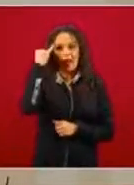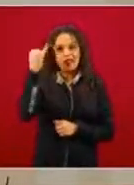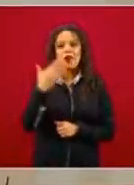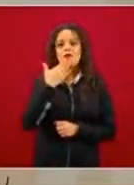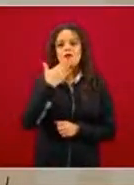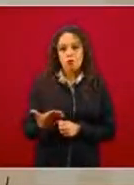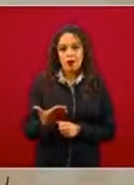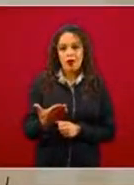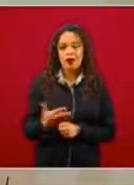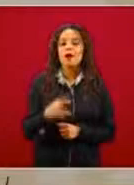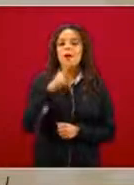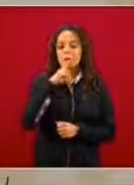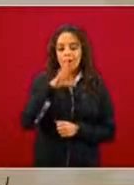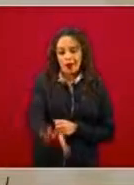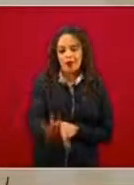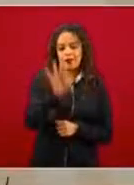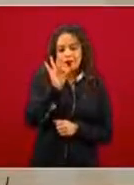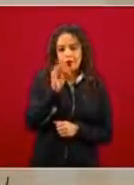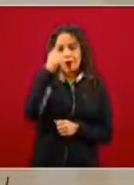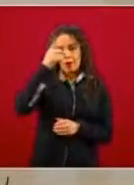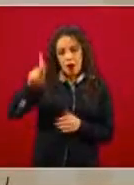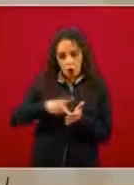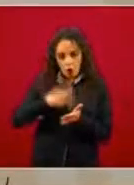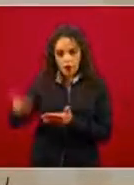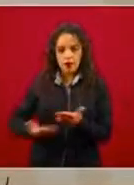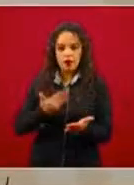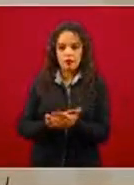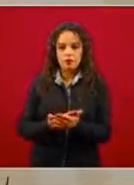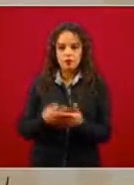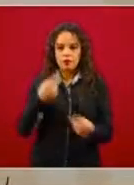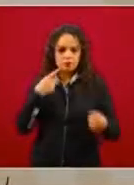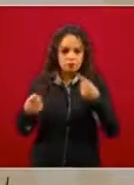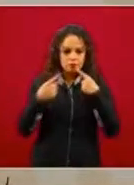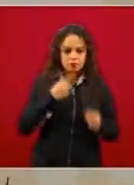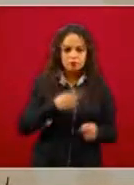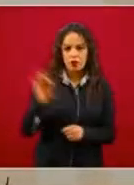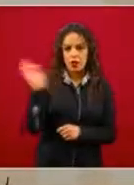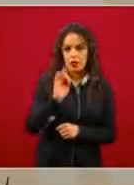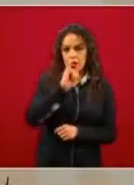stated that it would be worthwhile to find on it.